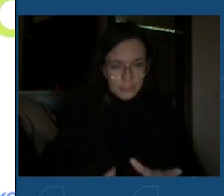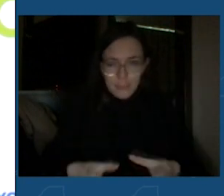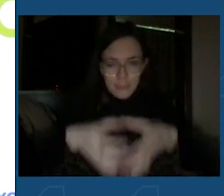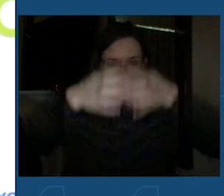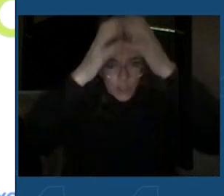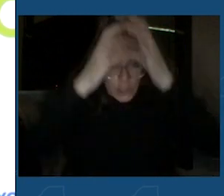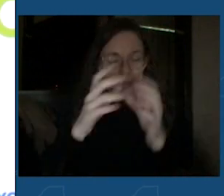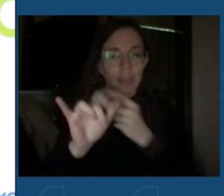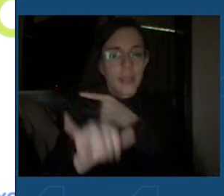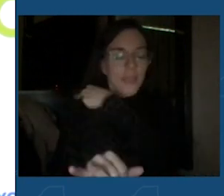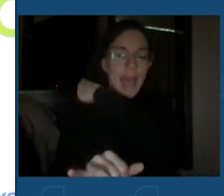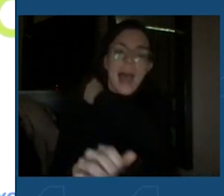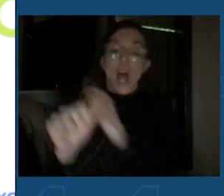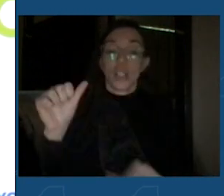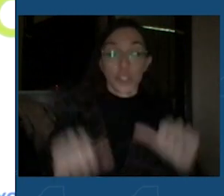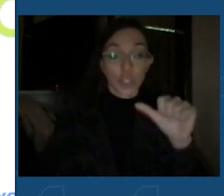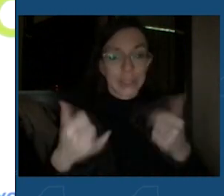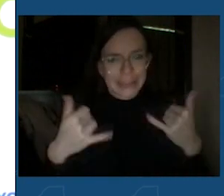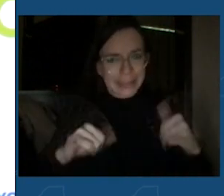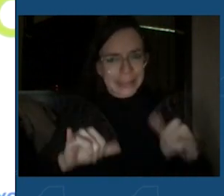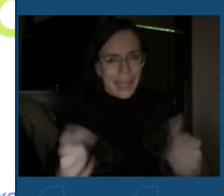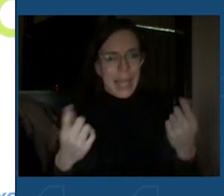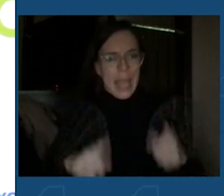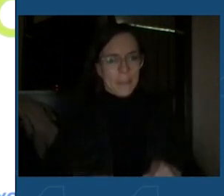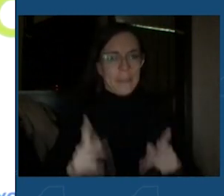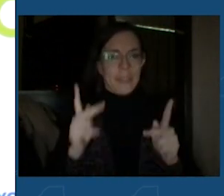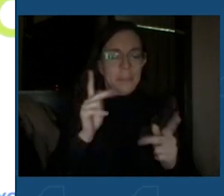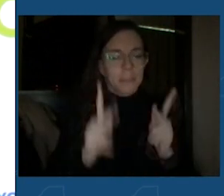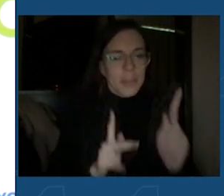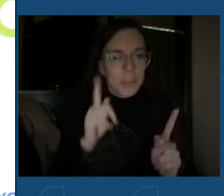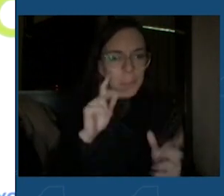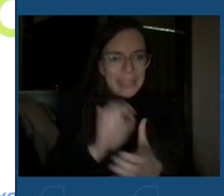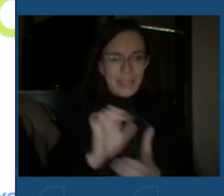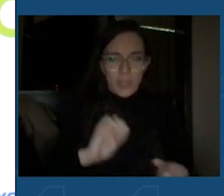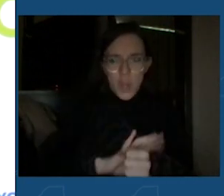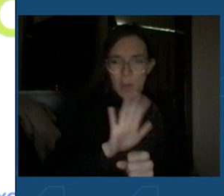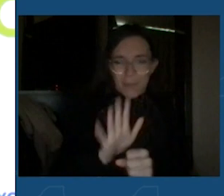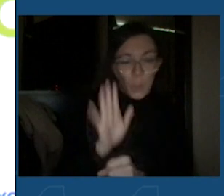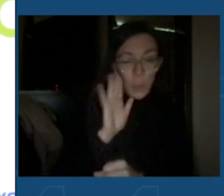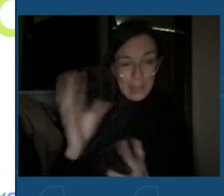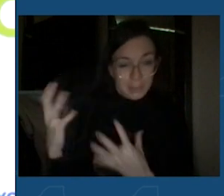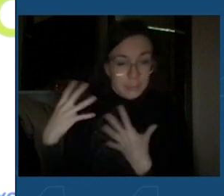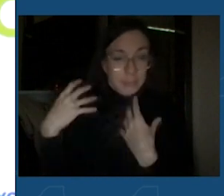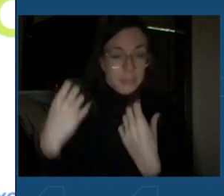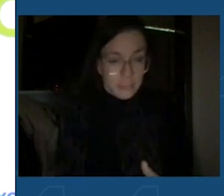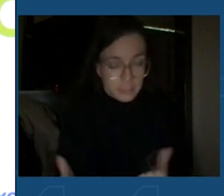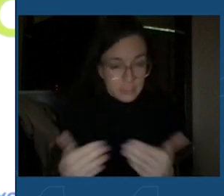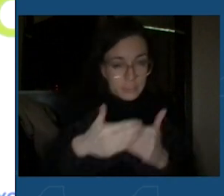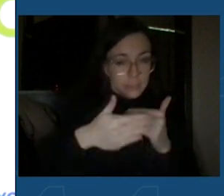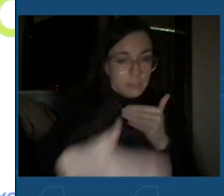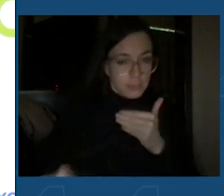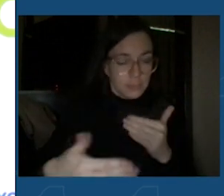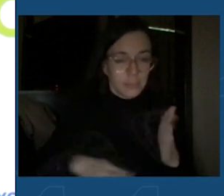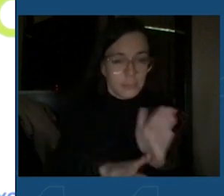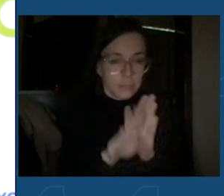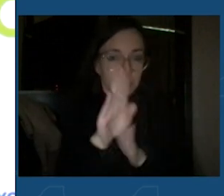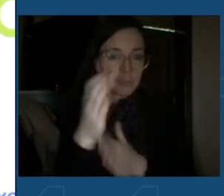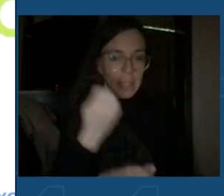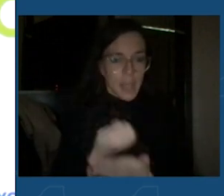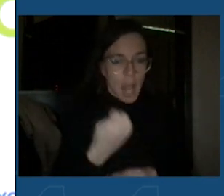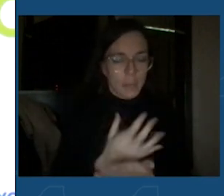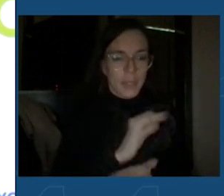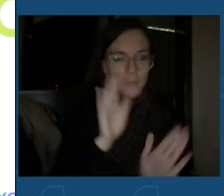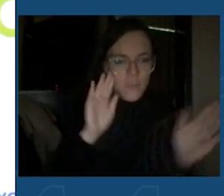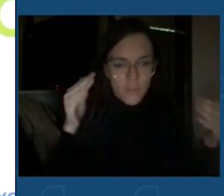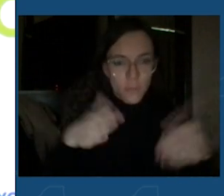believe COVID has gotten the best of us, that we cannot continue to revamp our economy and stay focused on the agenda